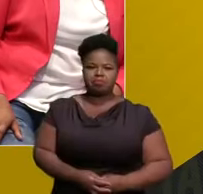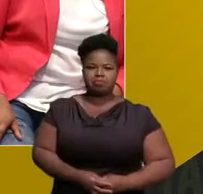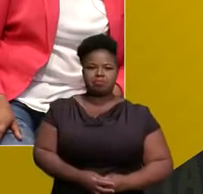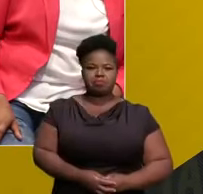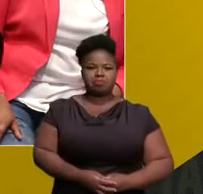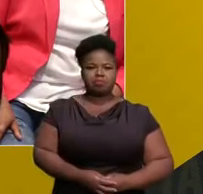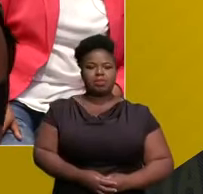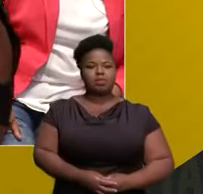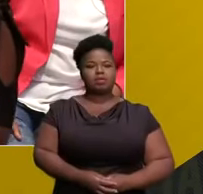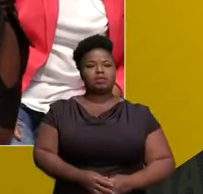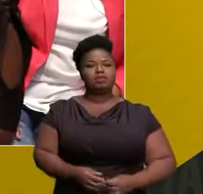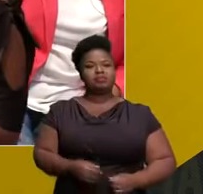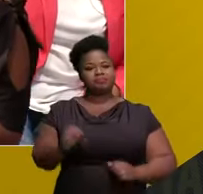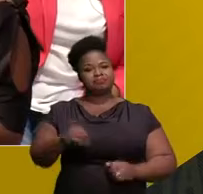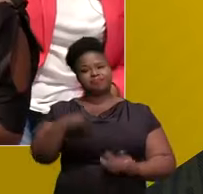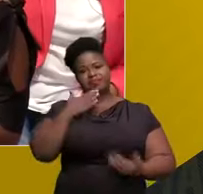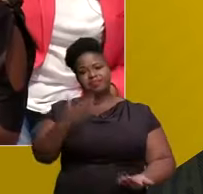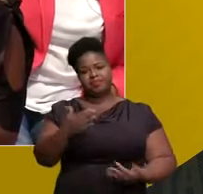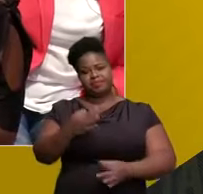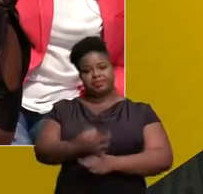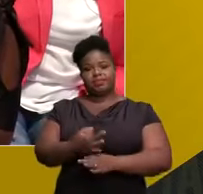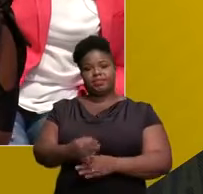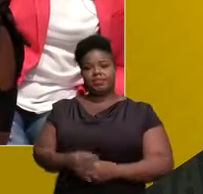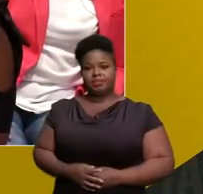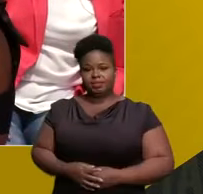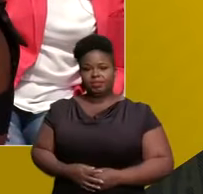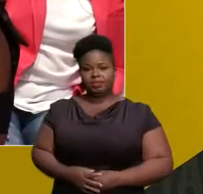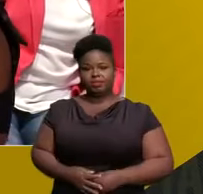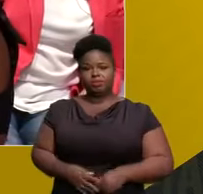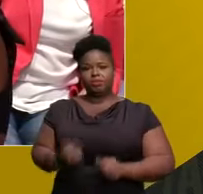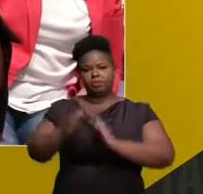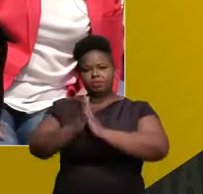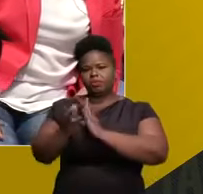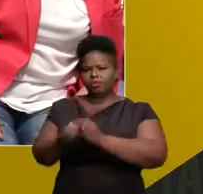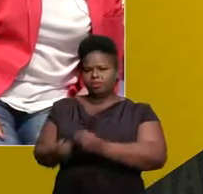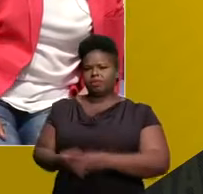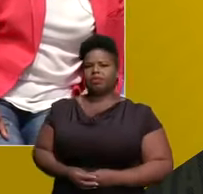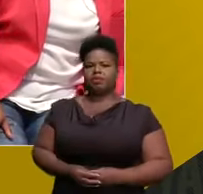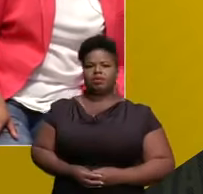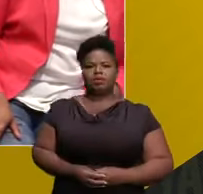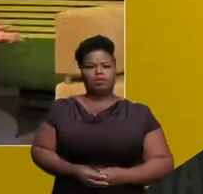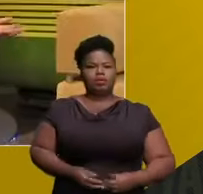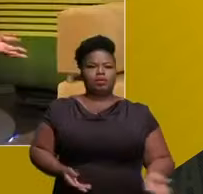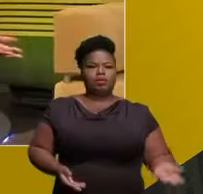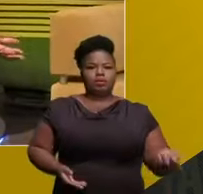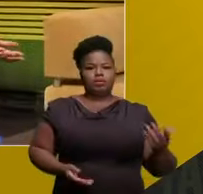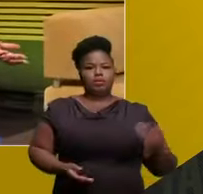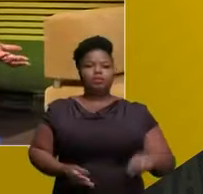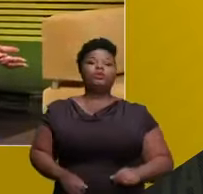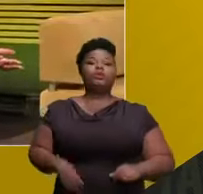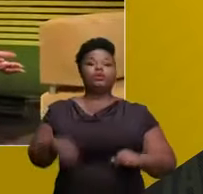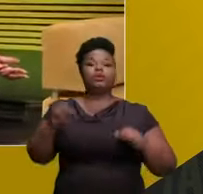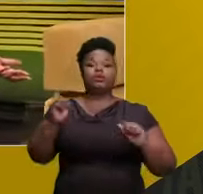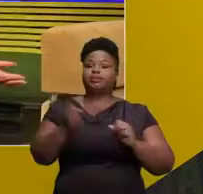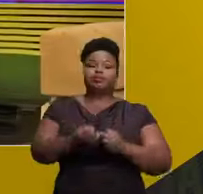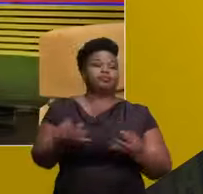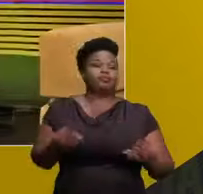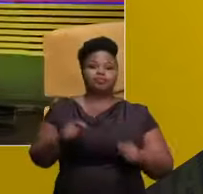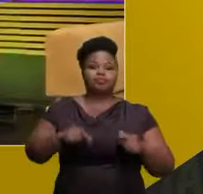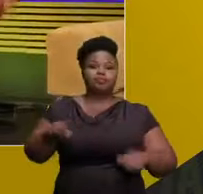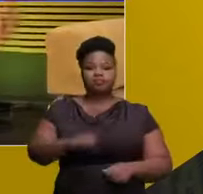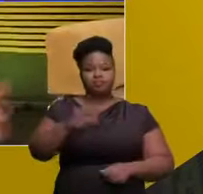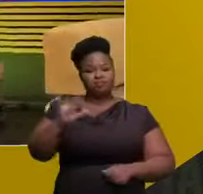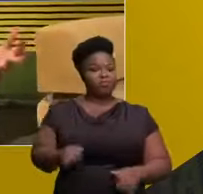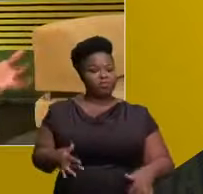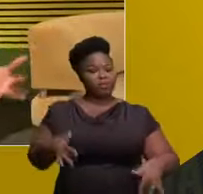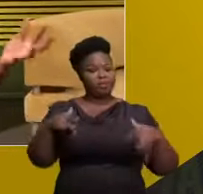o tla ba tlosile ko strateng ra leboga papane re tla ba re rapesana le wena. Guys, and that is the reality of most South Africans. We're living